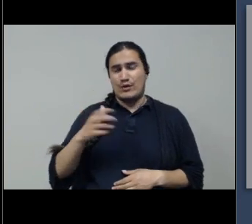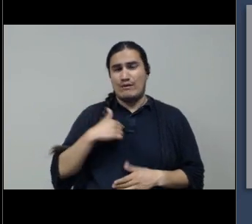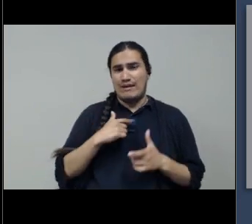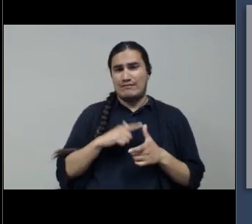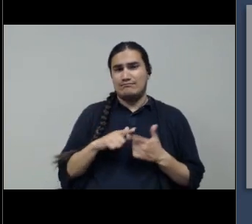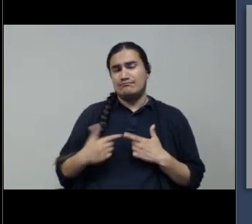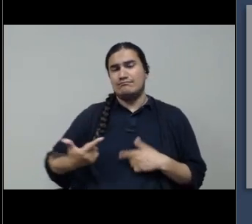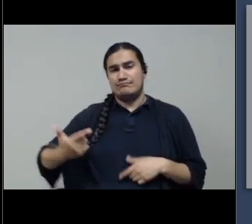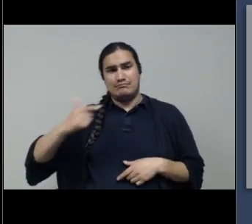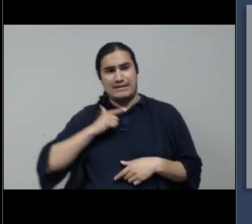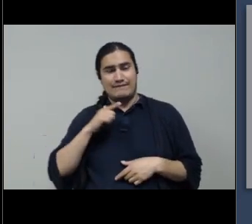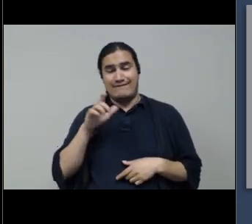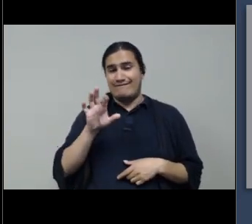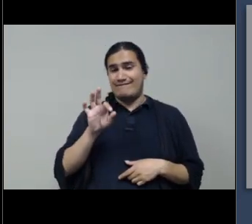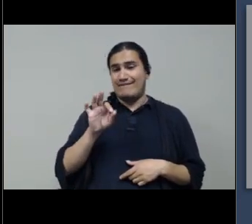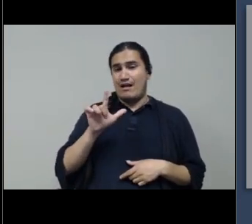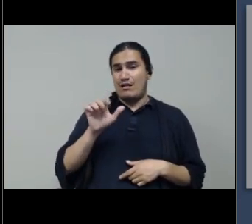ahead, Claire.